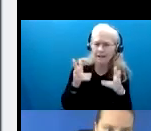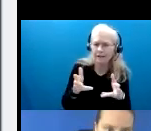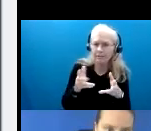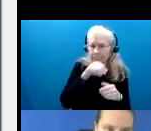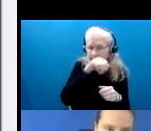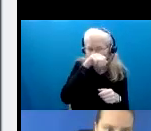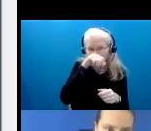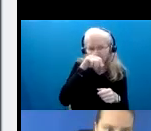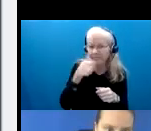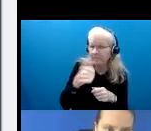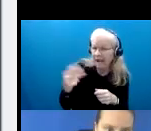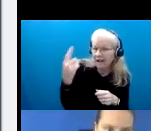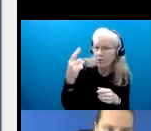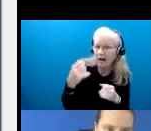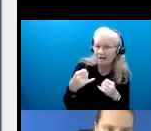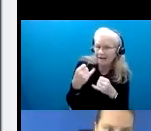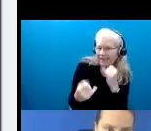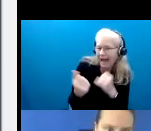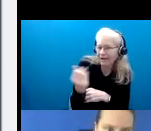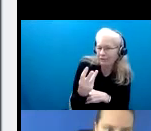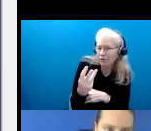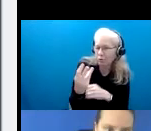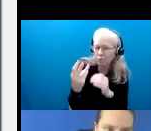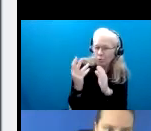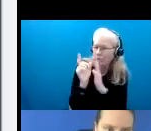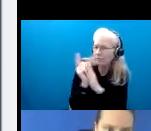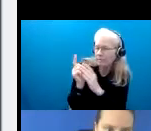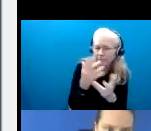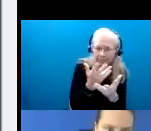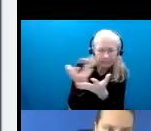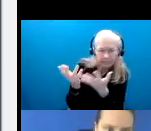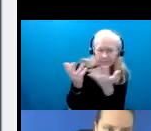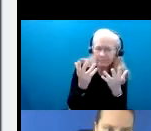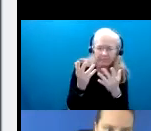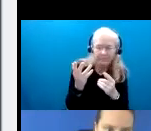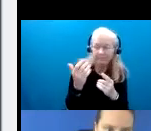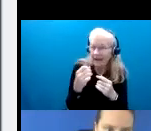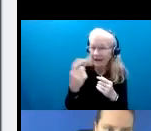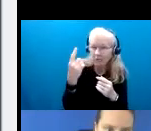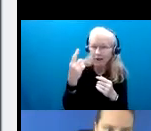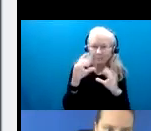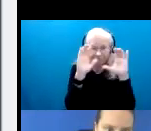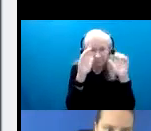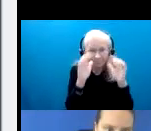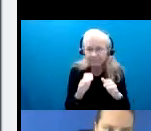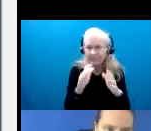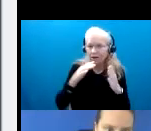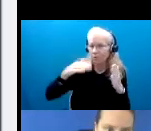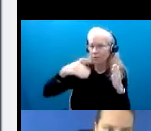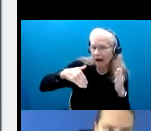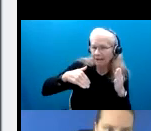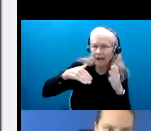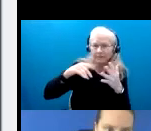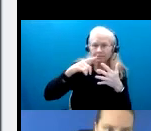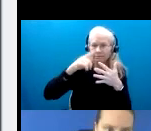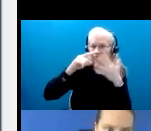couple minutes here, is there anything in these kind of strategies here or category-wise that we didn't cover that you